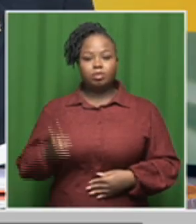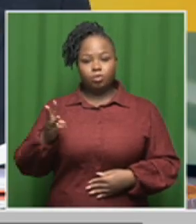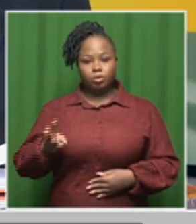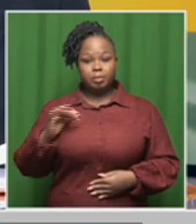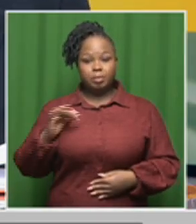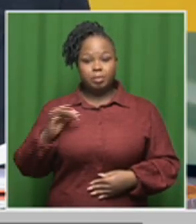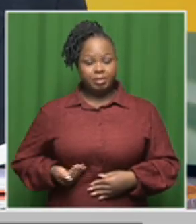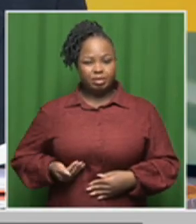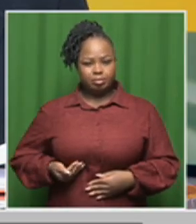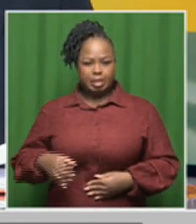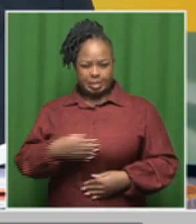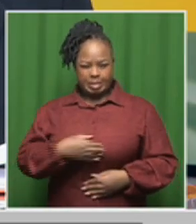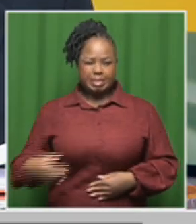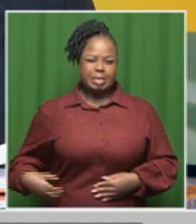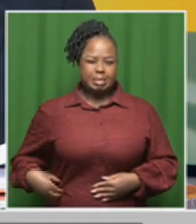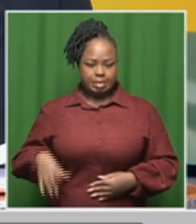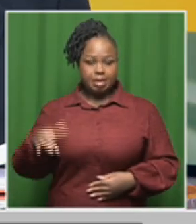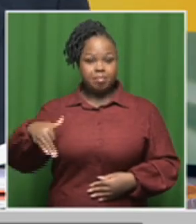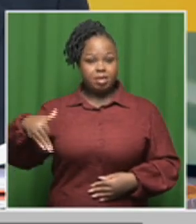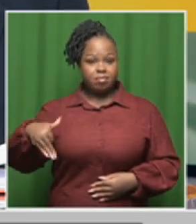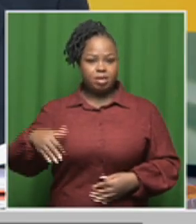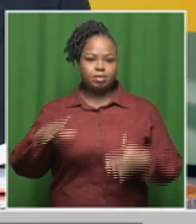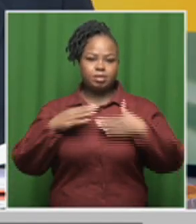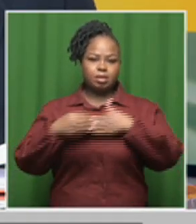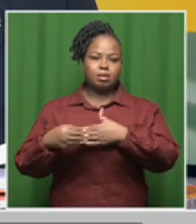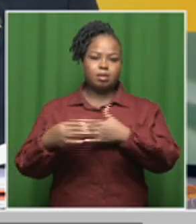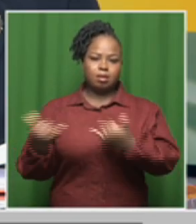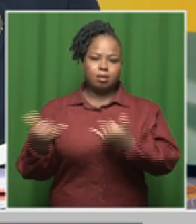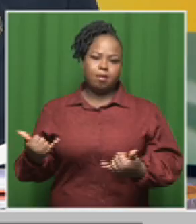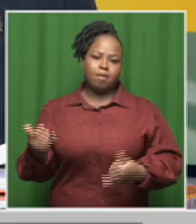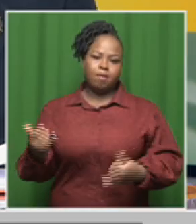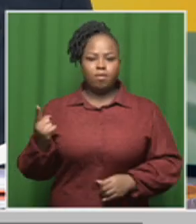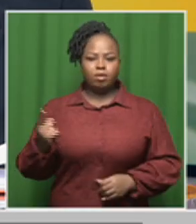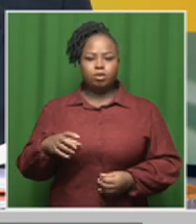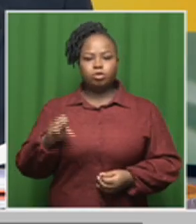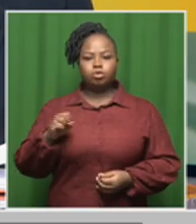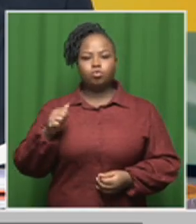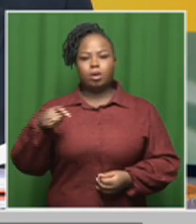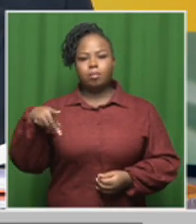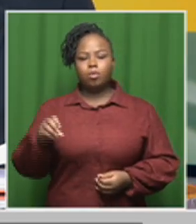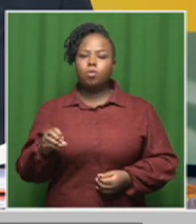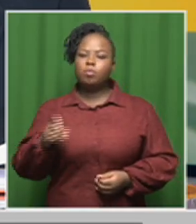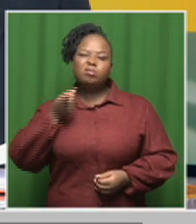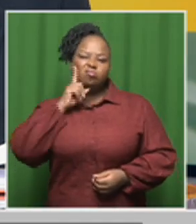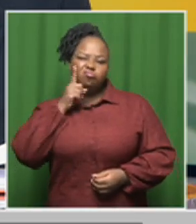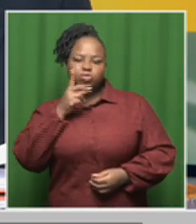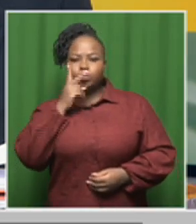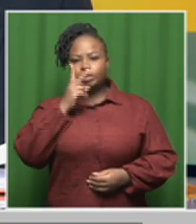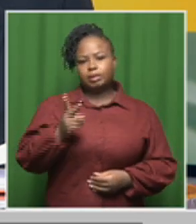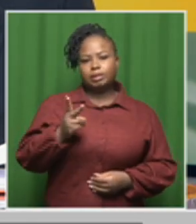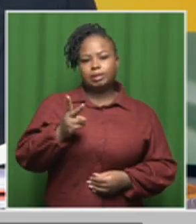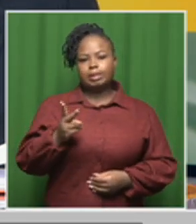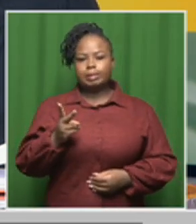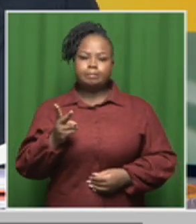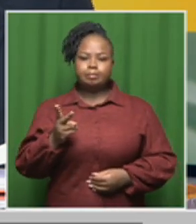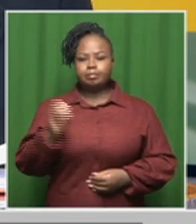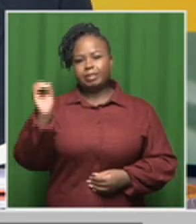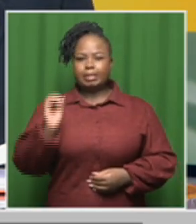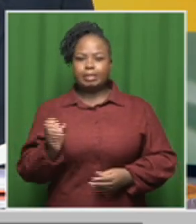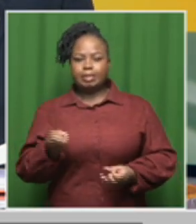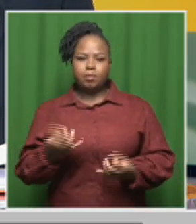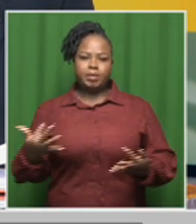woman president in Namibia. She's leading right now. SWAPO is leading. It will depend in terms of the margin, but I